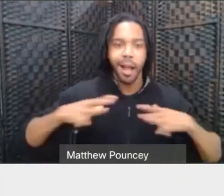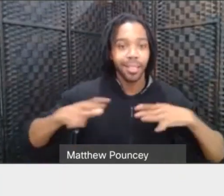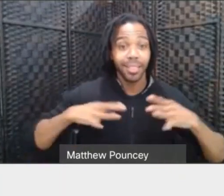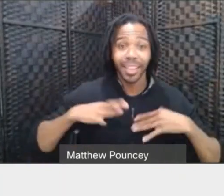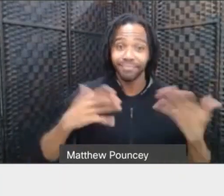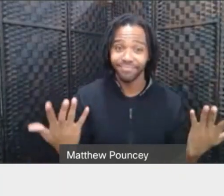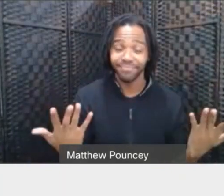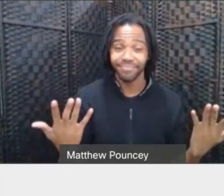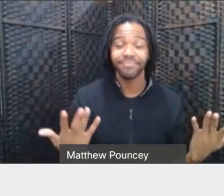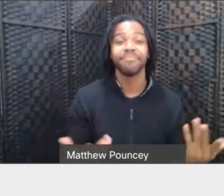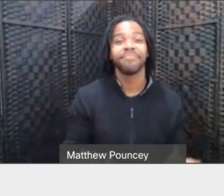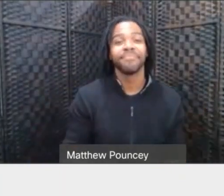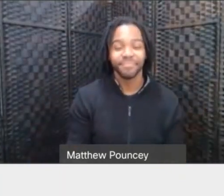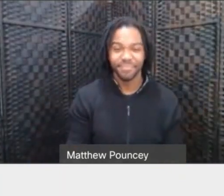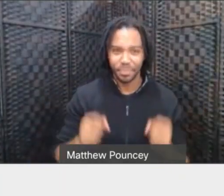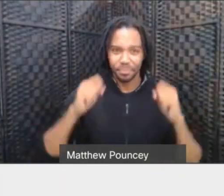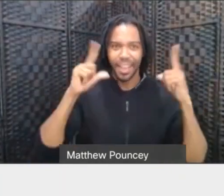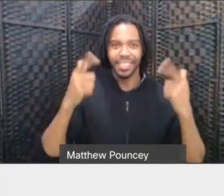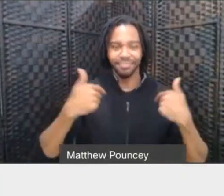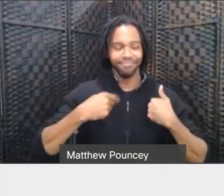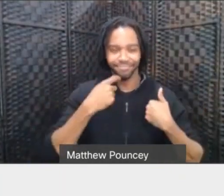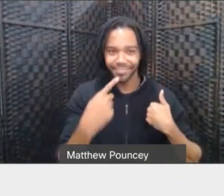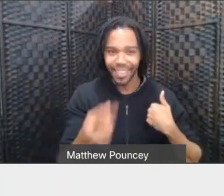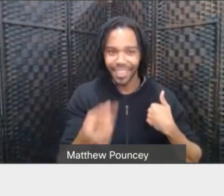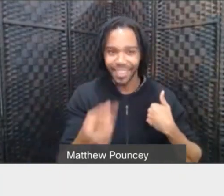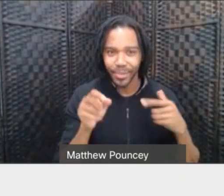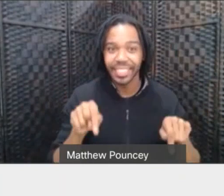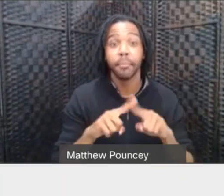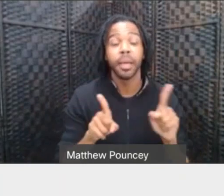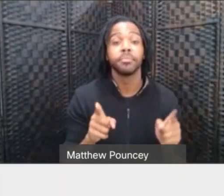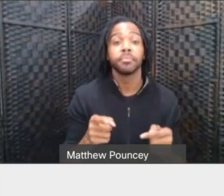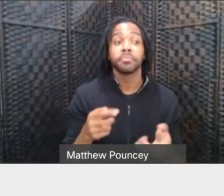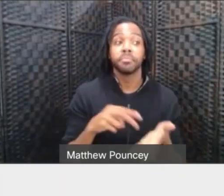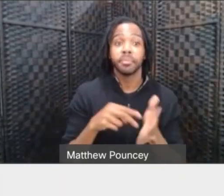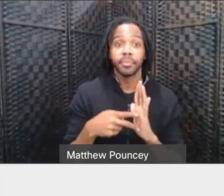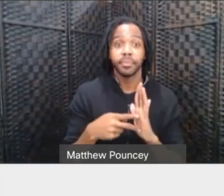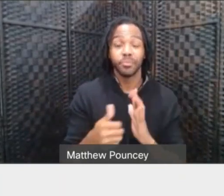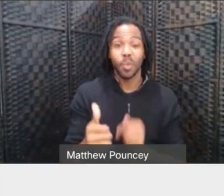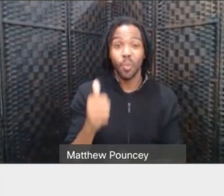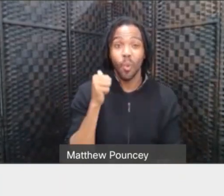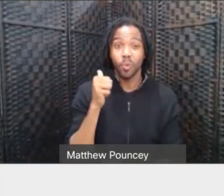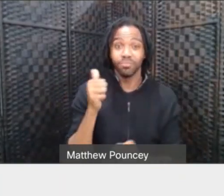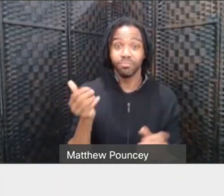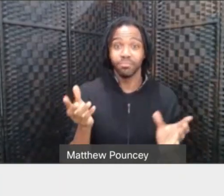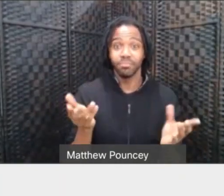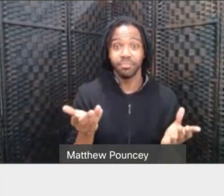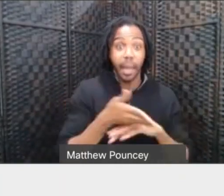sharing. It's surprising to be saying this until the beginning of next year.